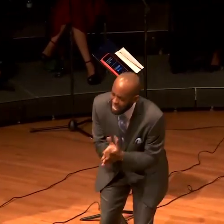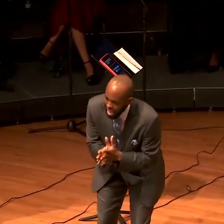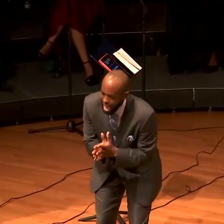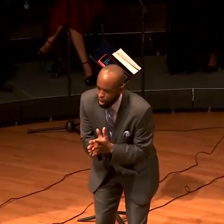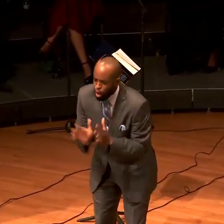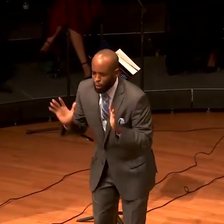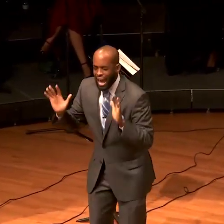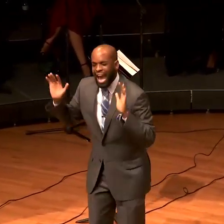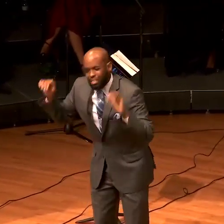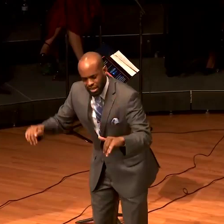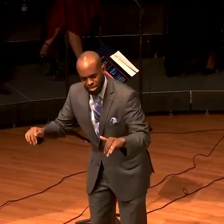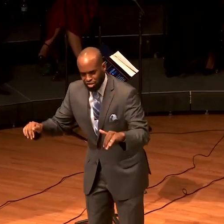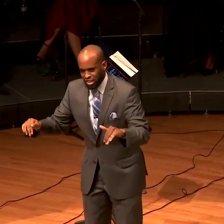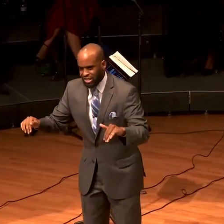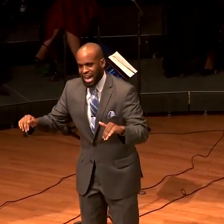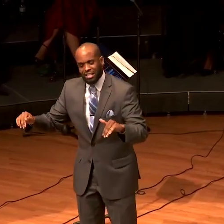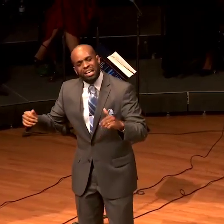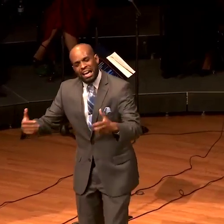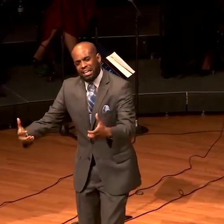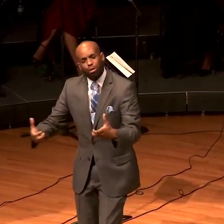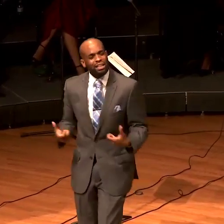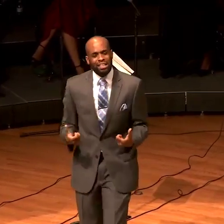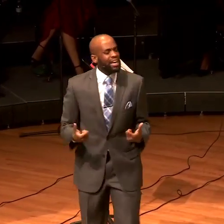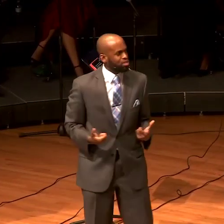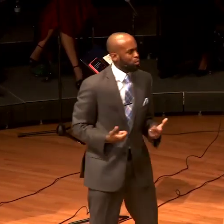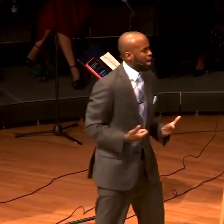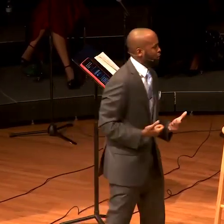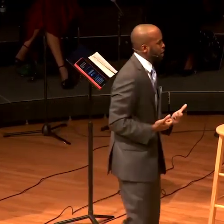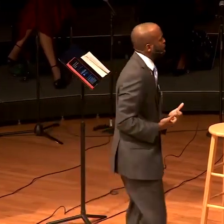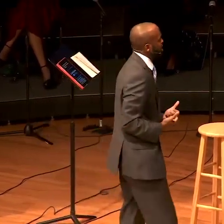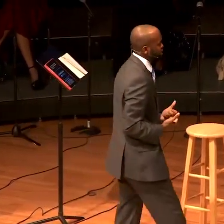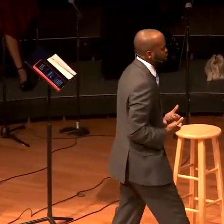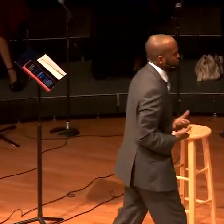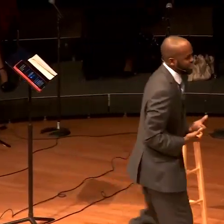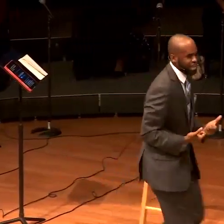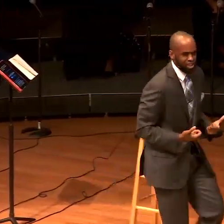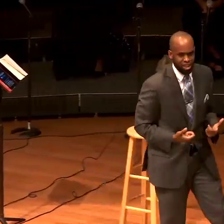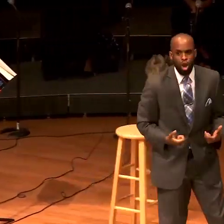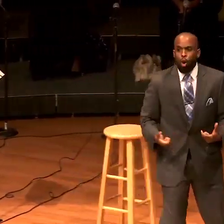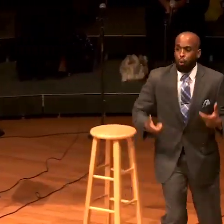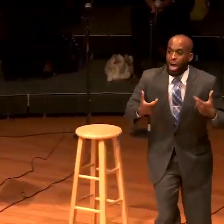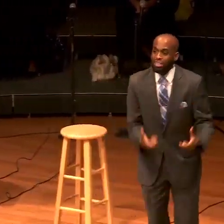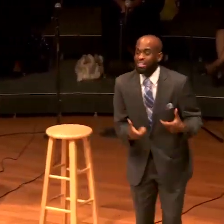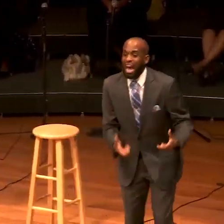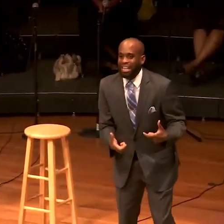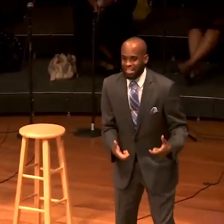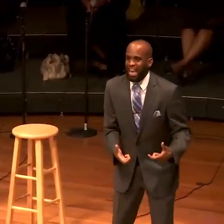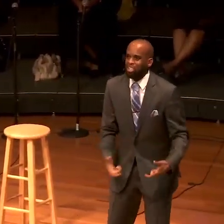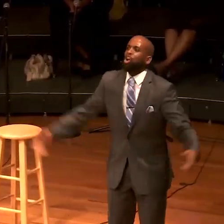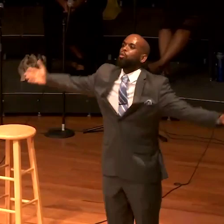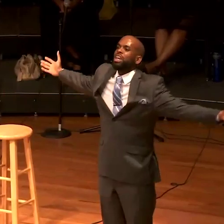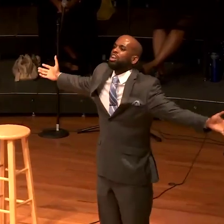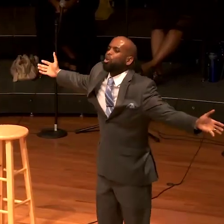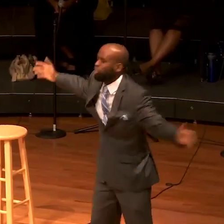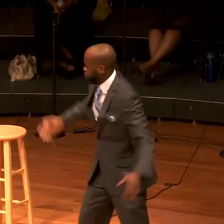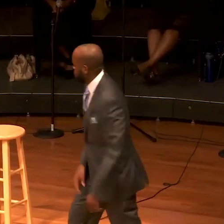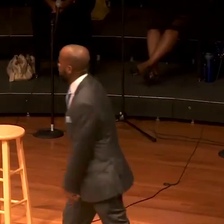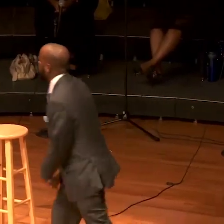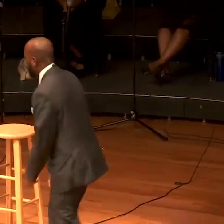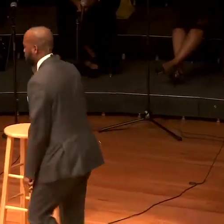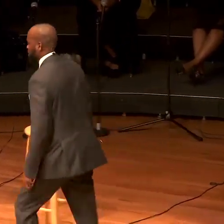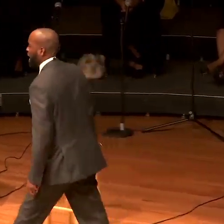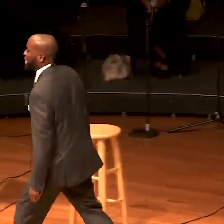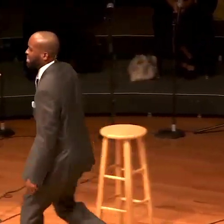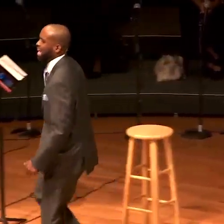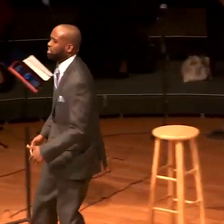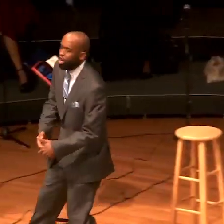And I hate how we add things to the text, and it really takes away from our interpretation. One side says, we know you.